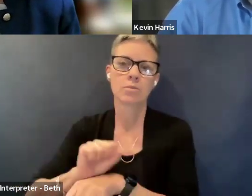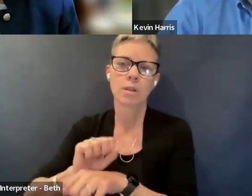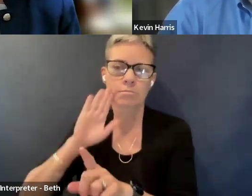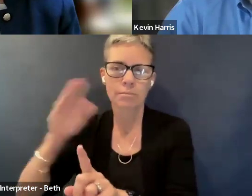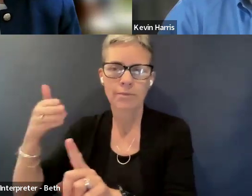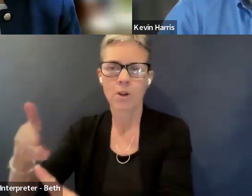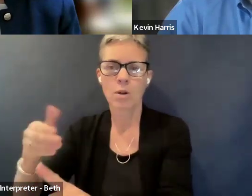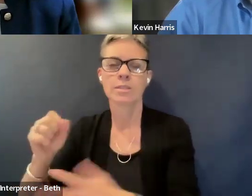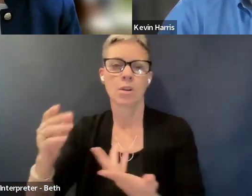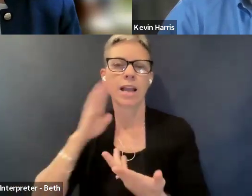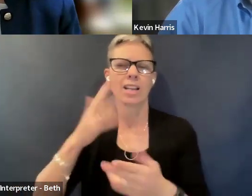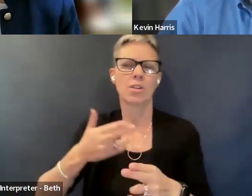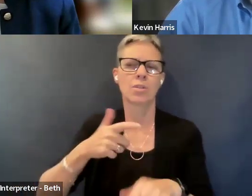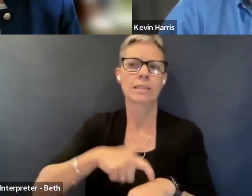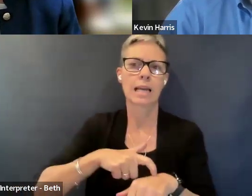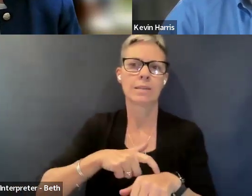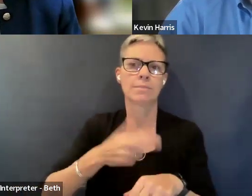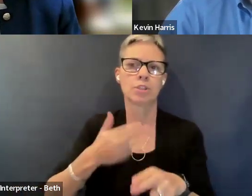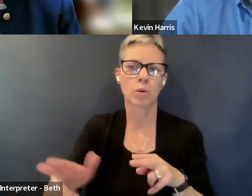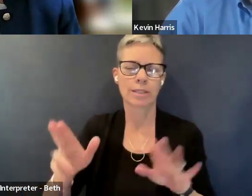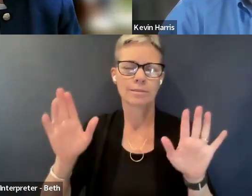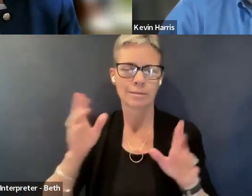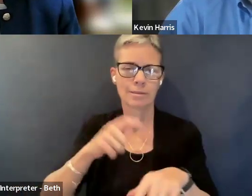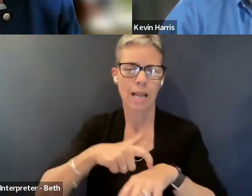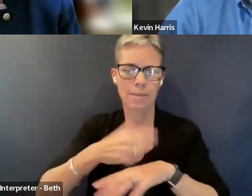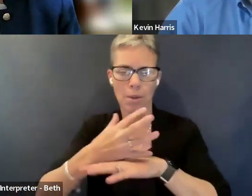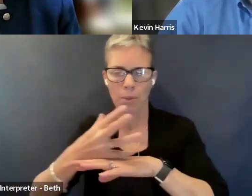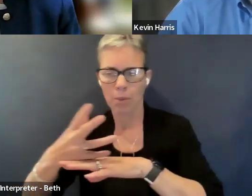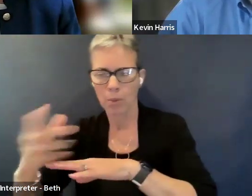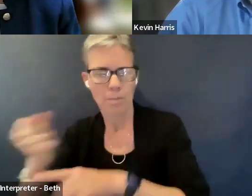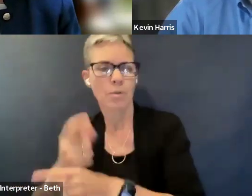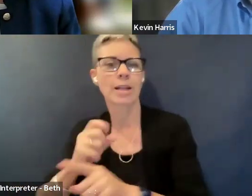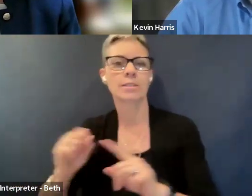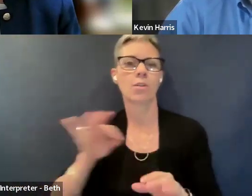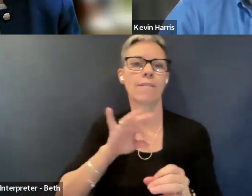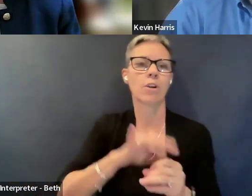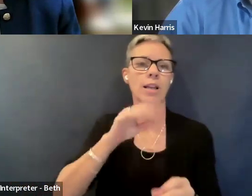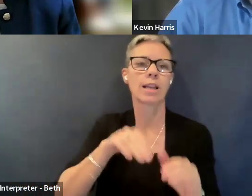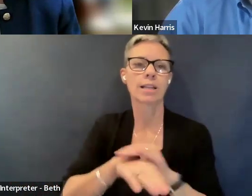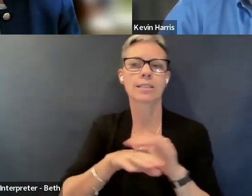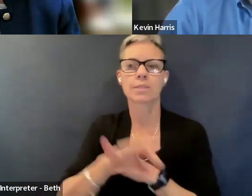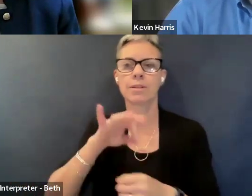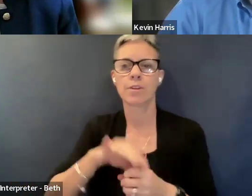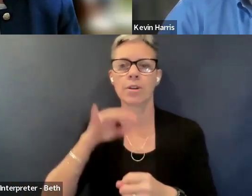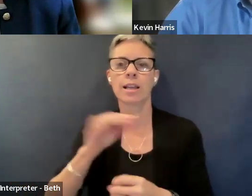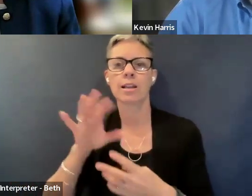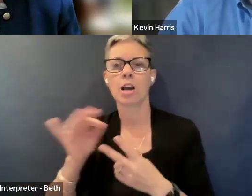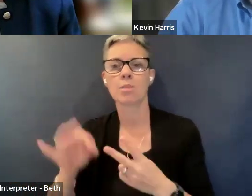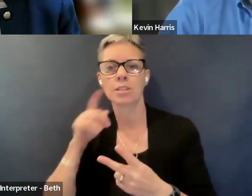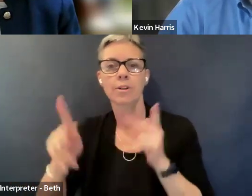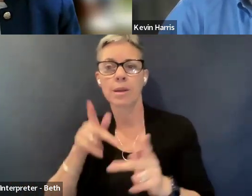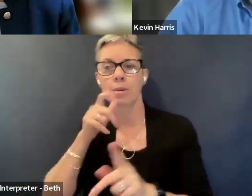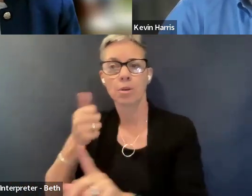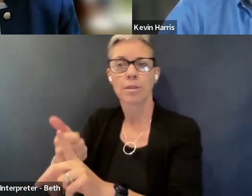time. So to go through this one quickly, voting and accessible voting and options for people with